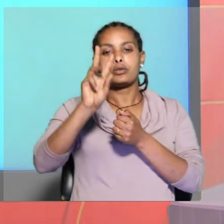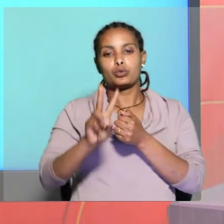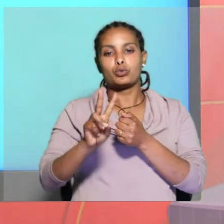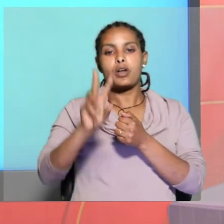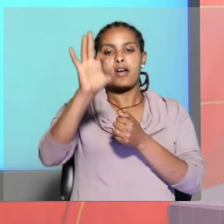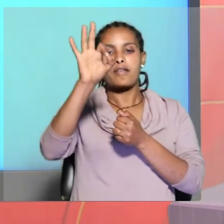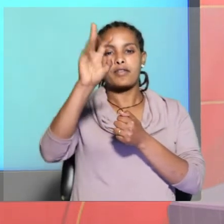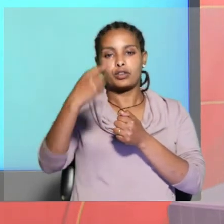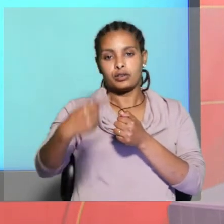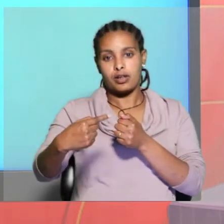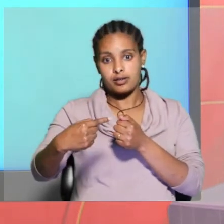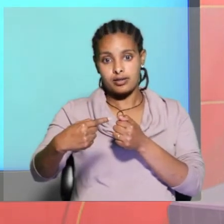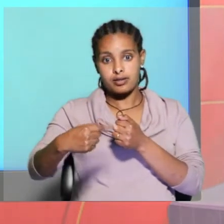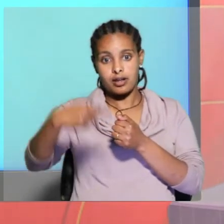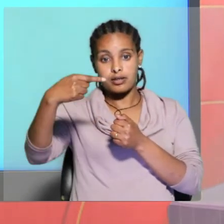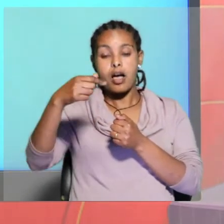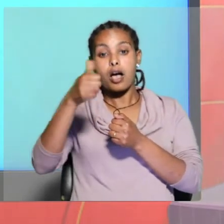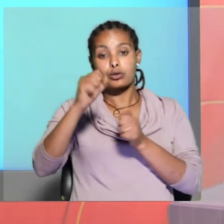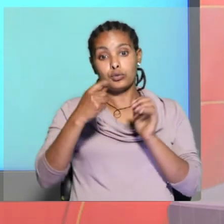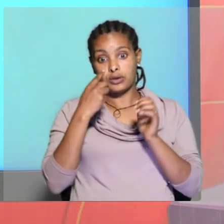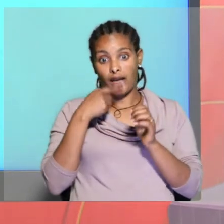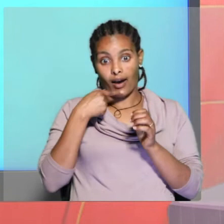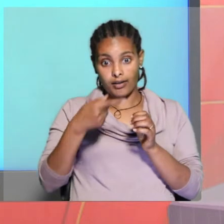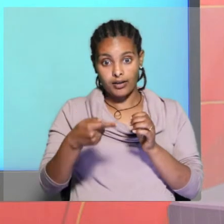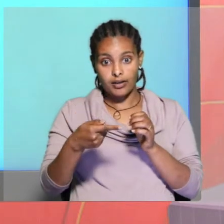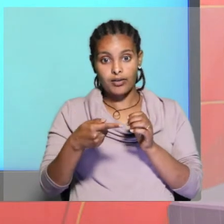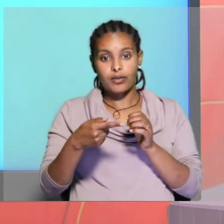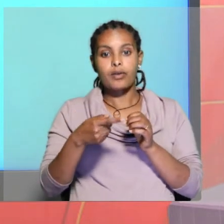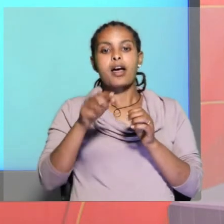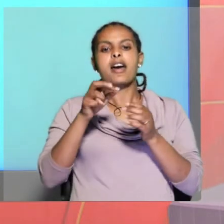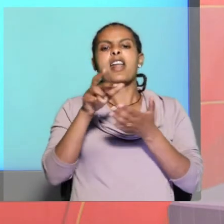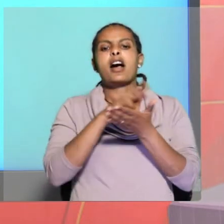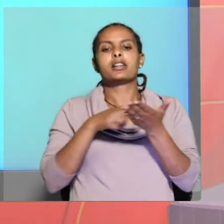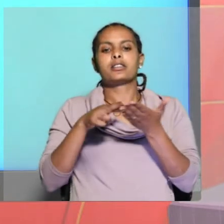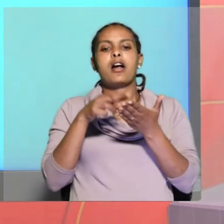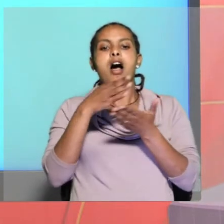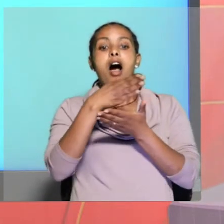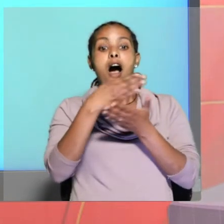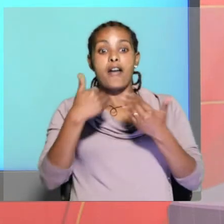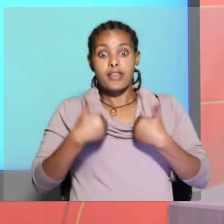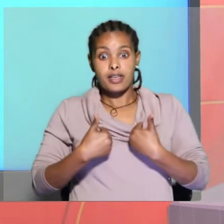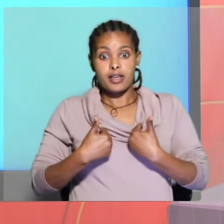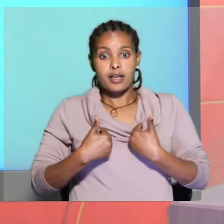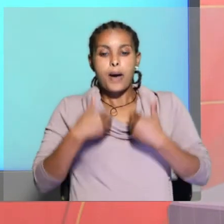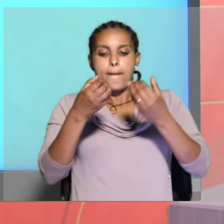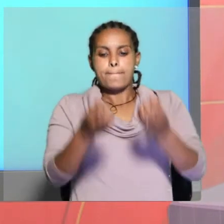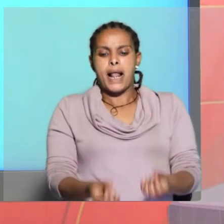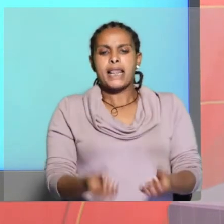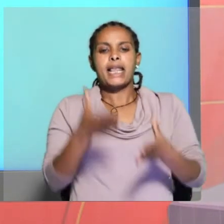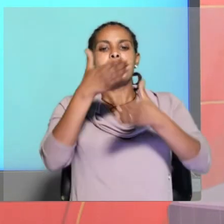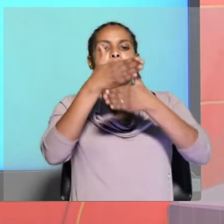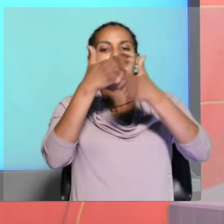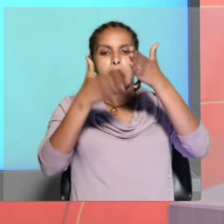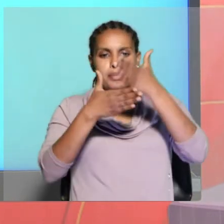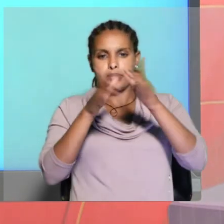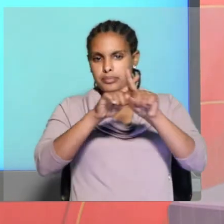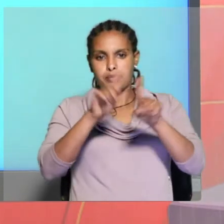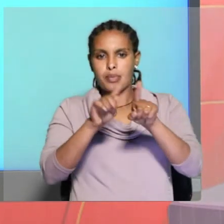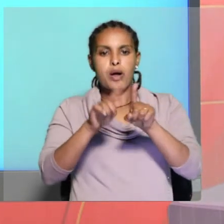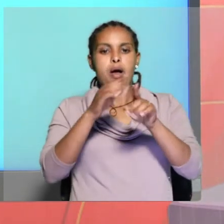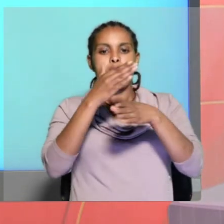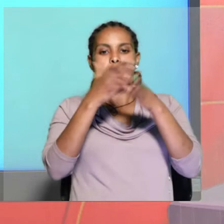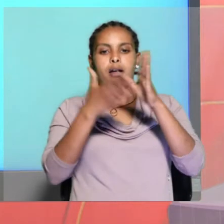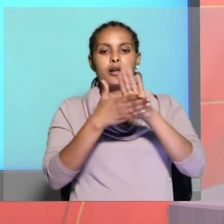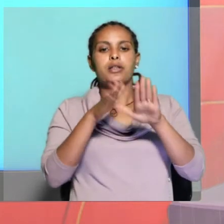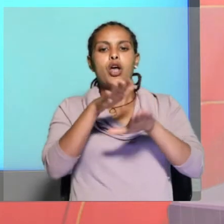steps. As we said, for a reaction having multi-steps, the slowest